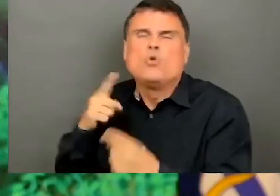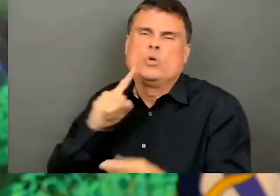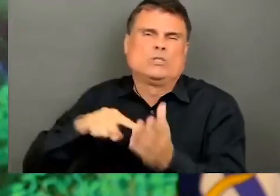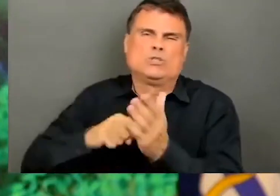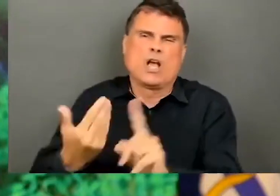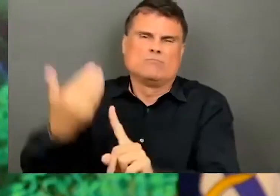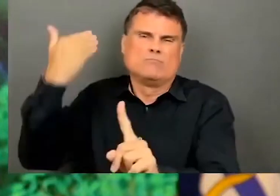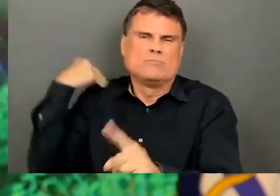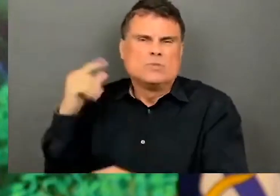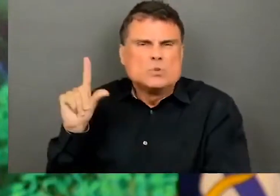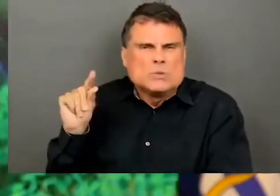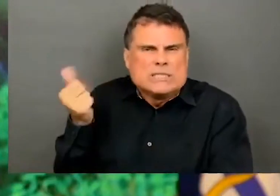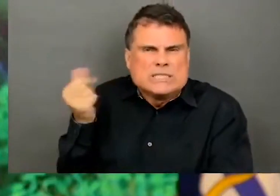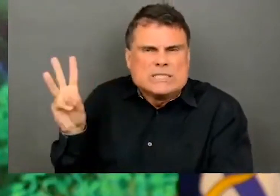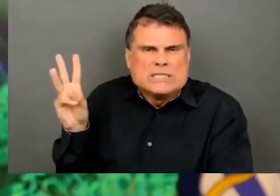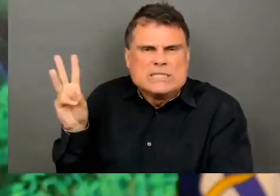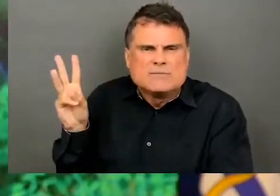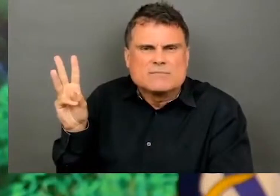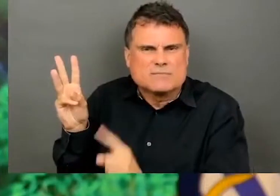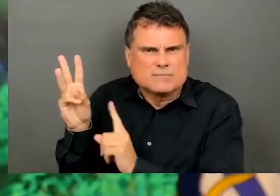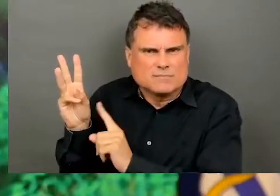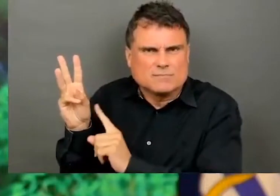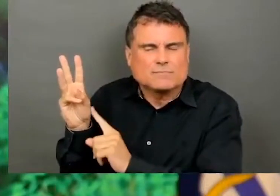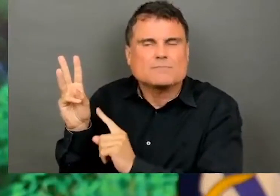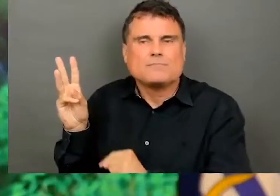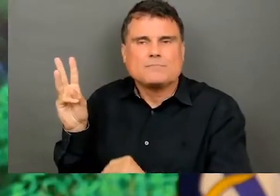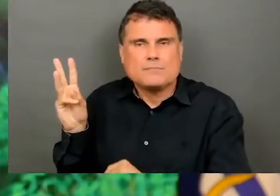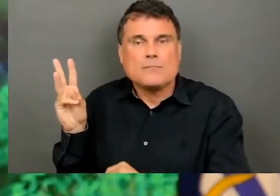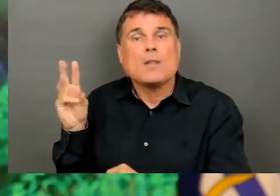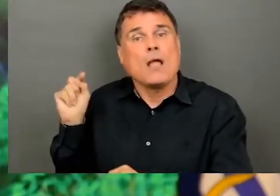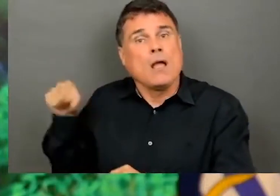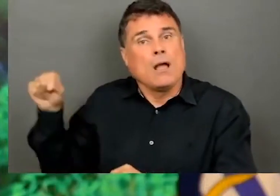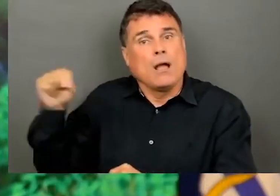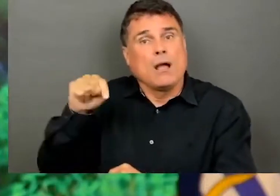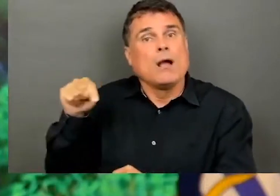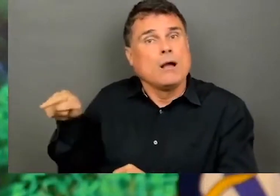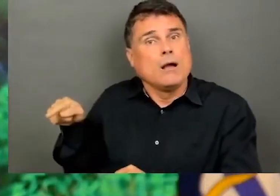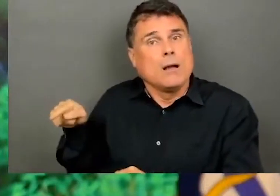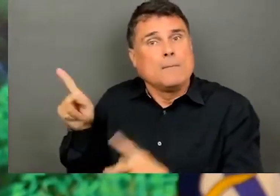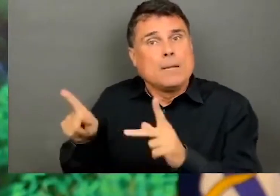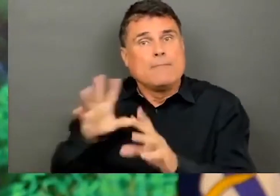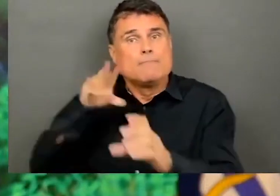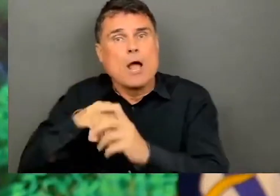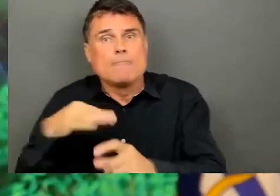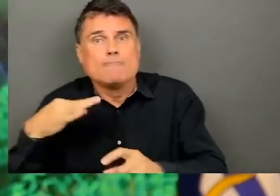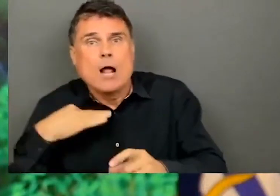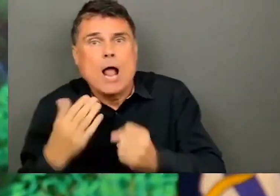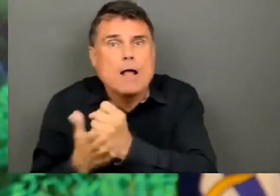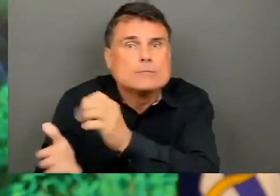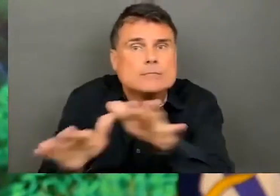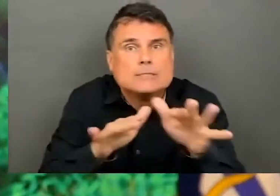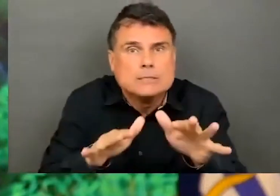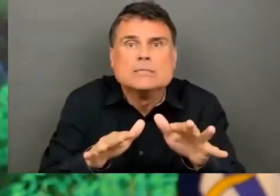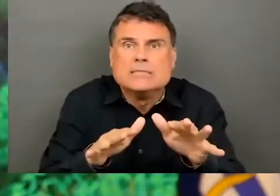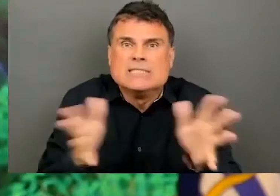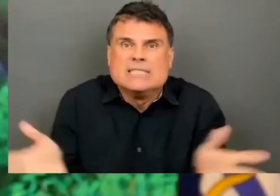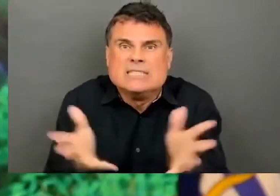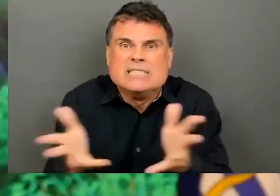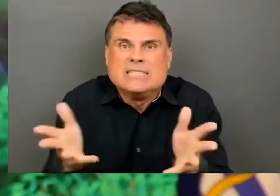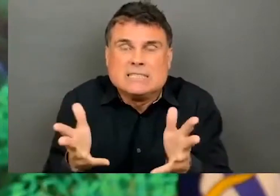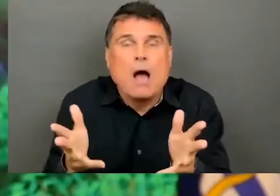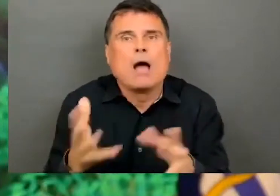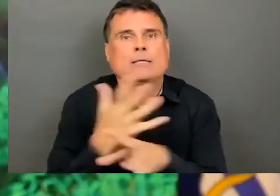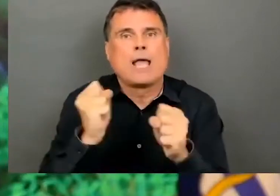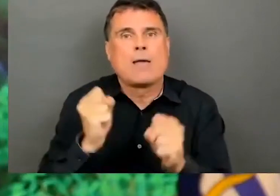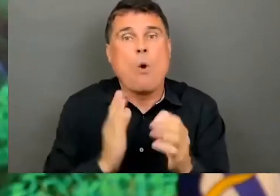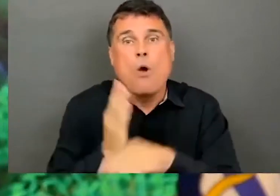modeling says that over 6,000 lives have been saved. This new policy will help